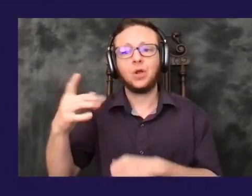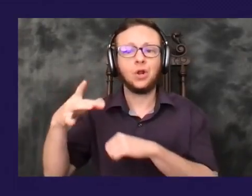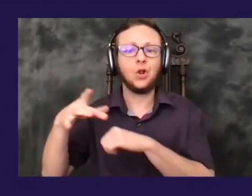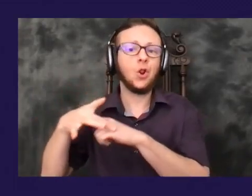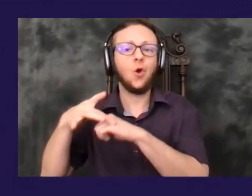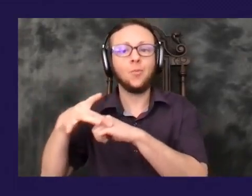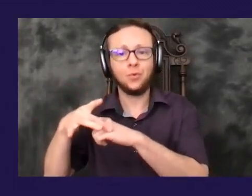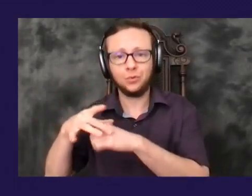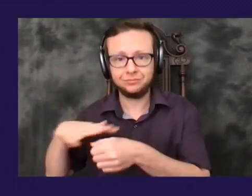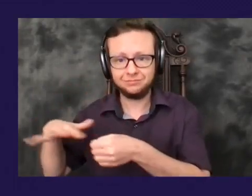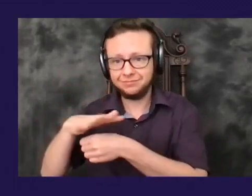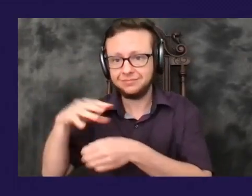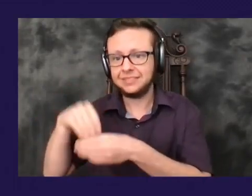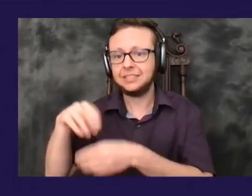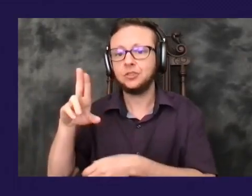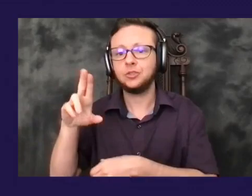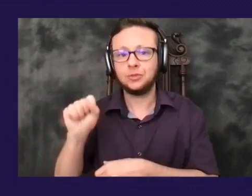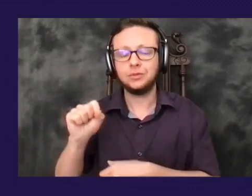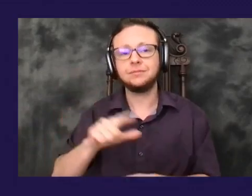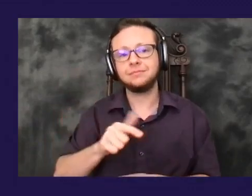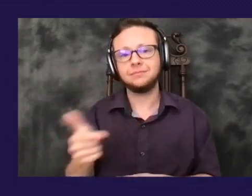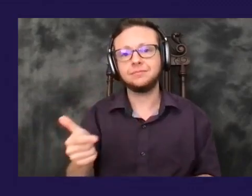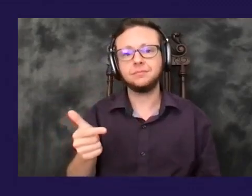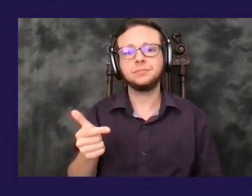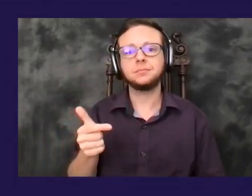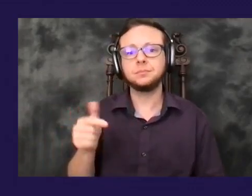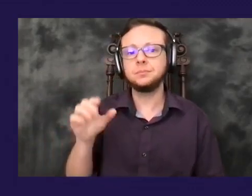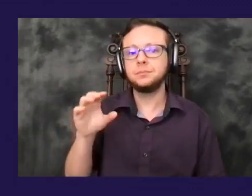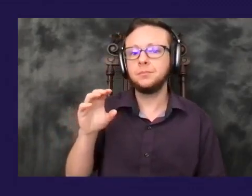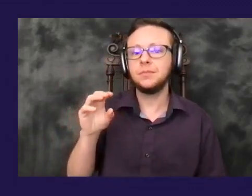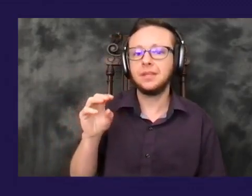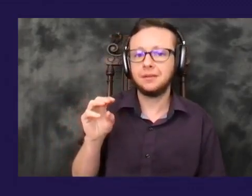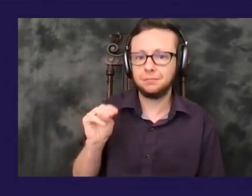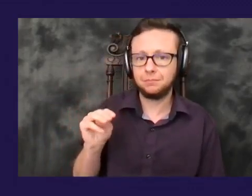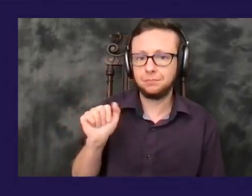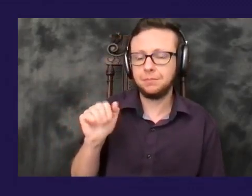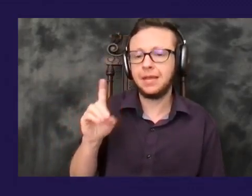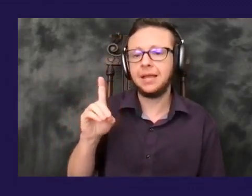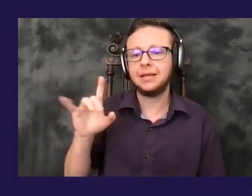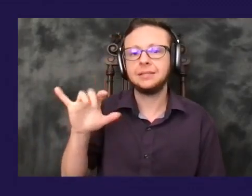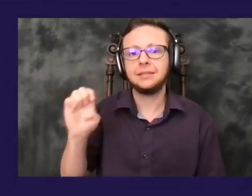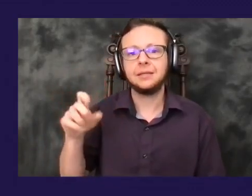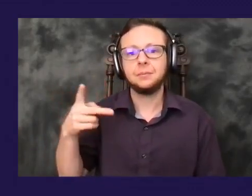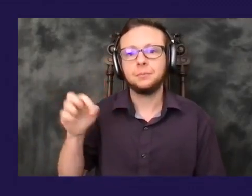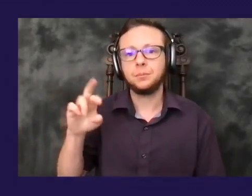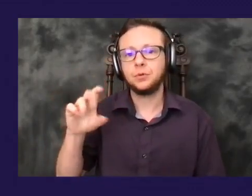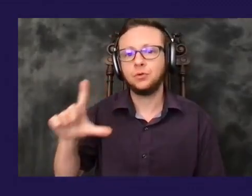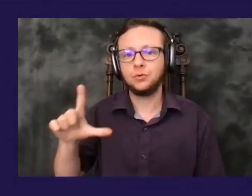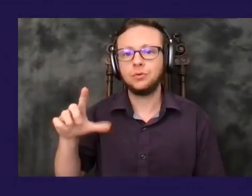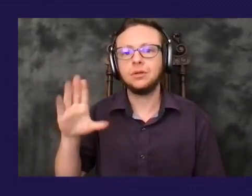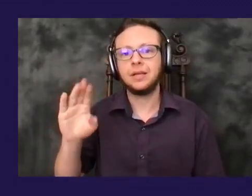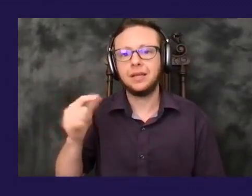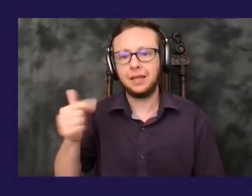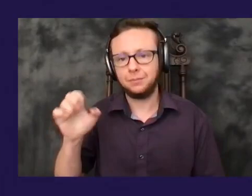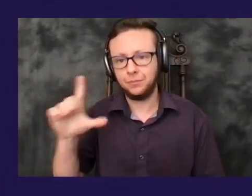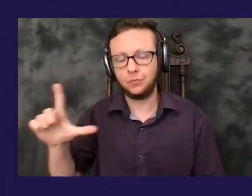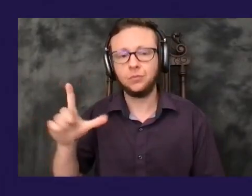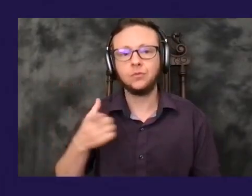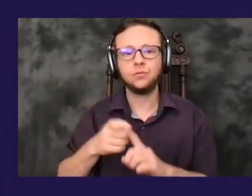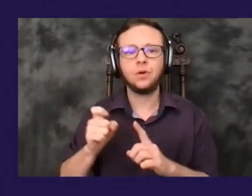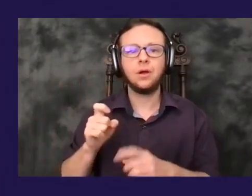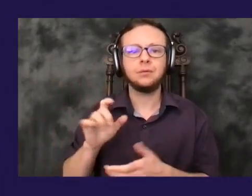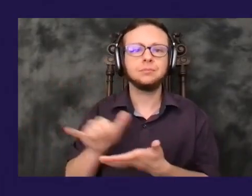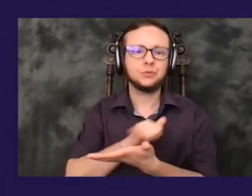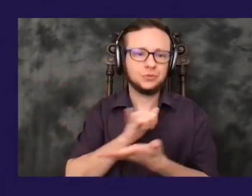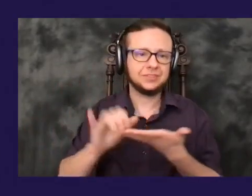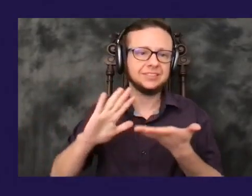United States. So I'll turn it over to Maddie Perlman-Gabel from the New York City Department of Health and Mental Hygiene. Hi,